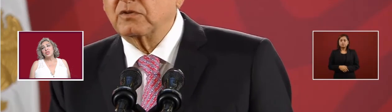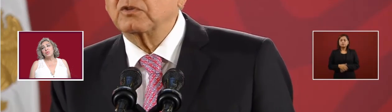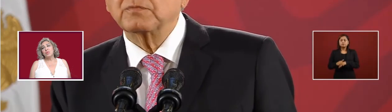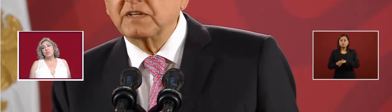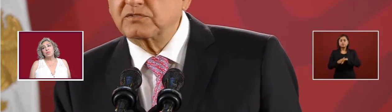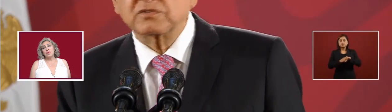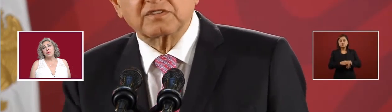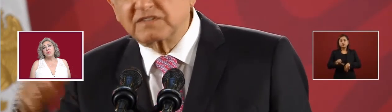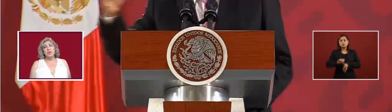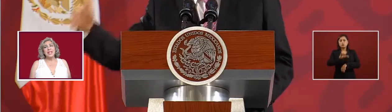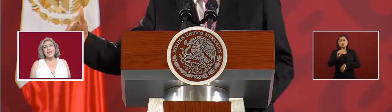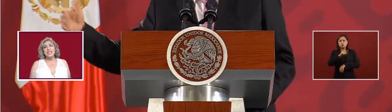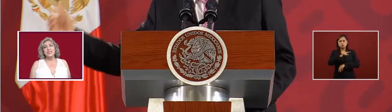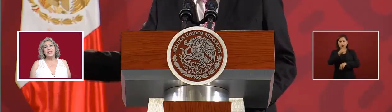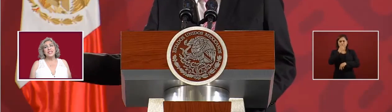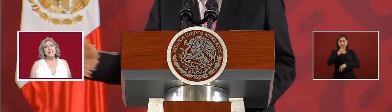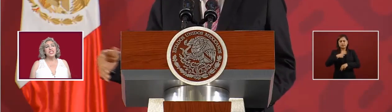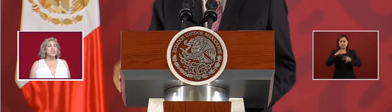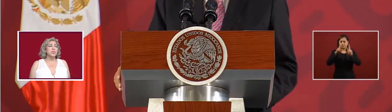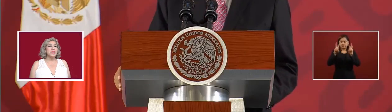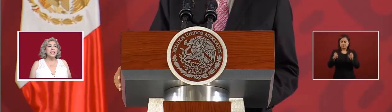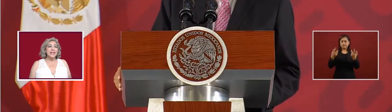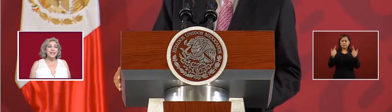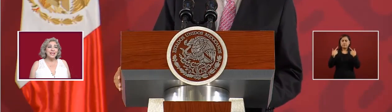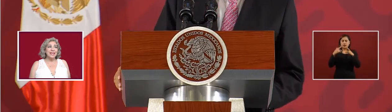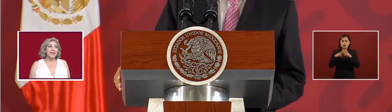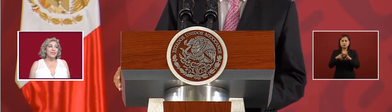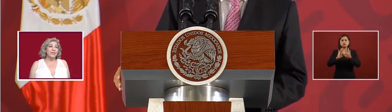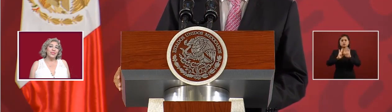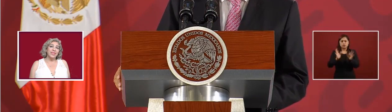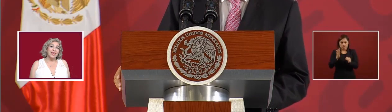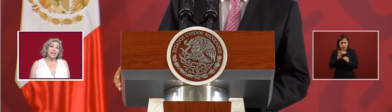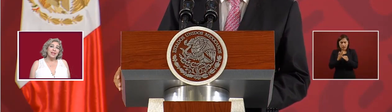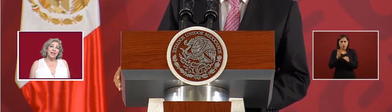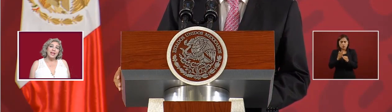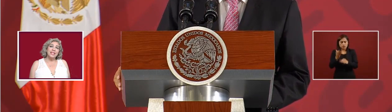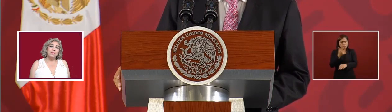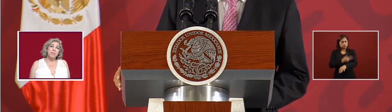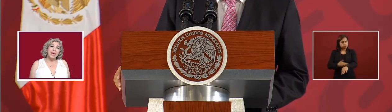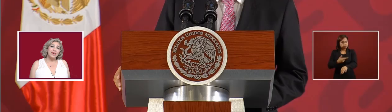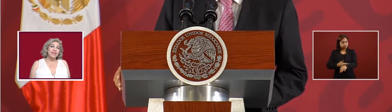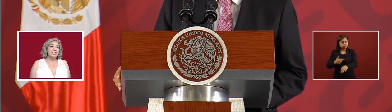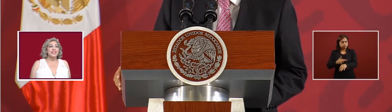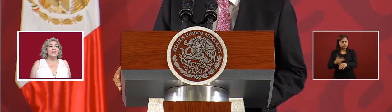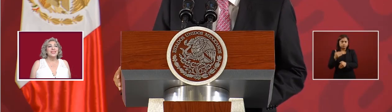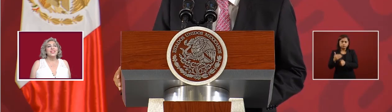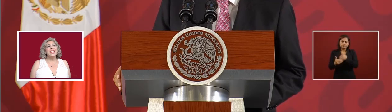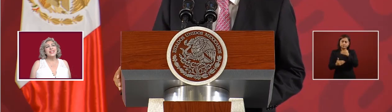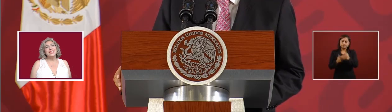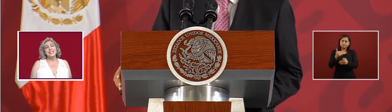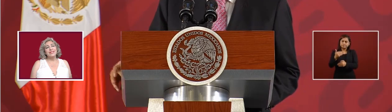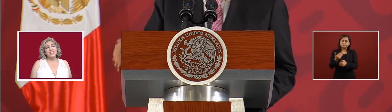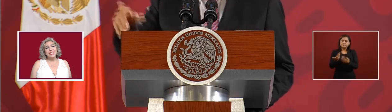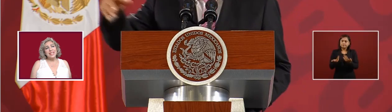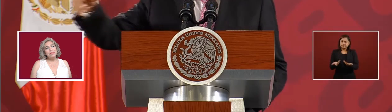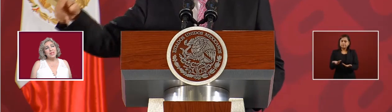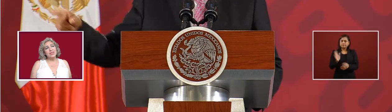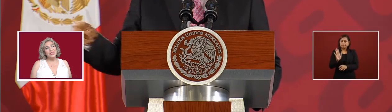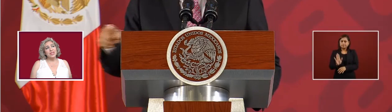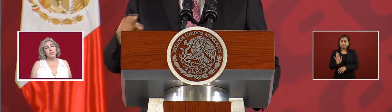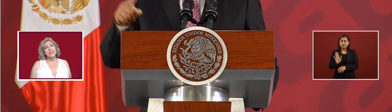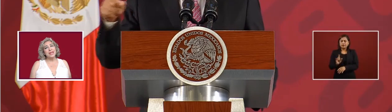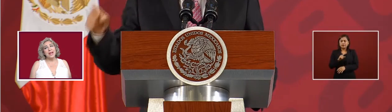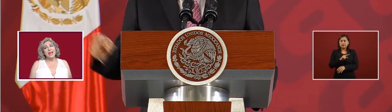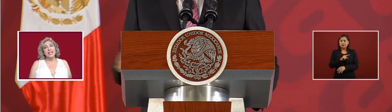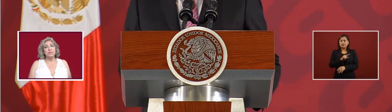So, related to the teachers we're attending, it's a matter that is similar